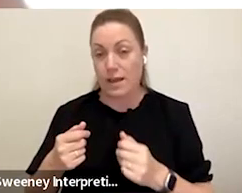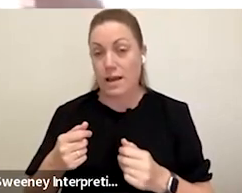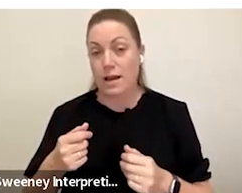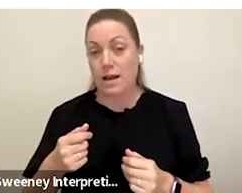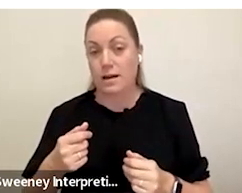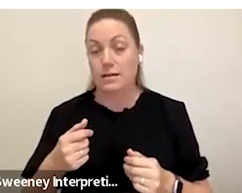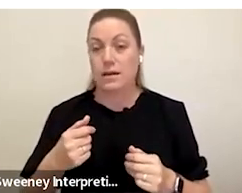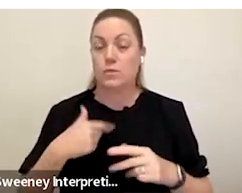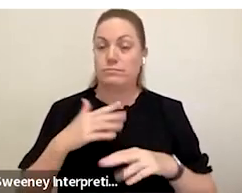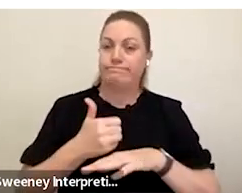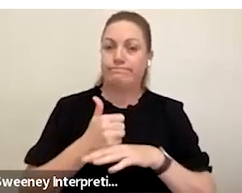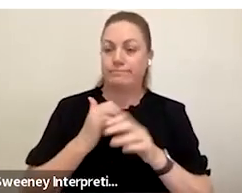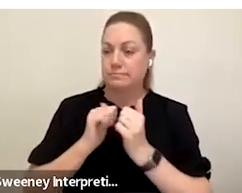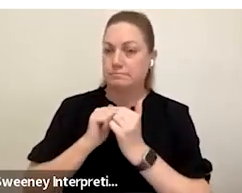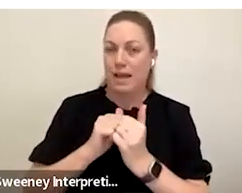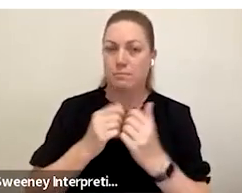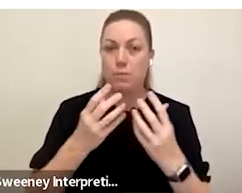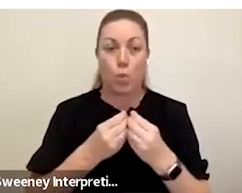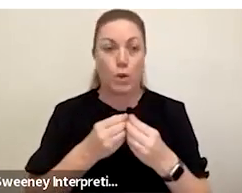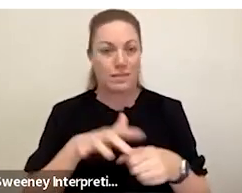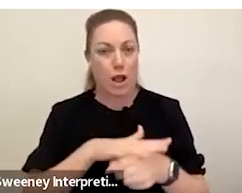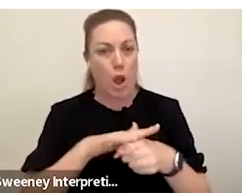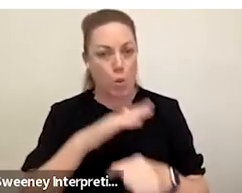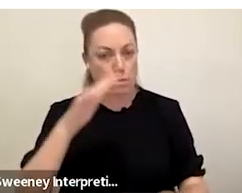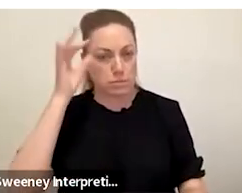formed a partnership with our local council. So